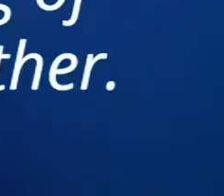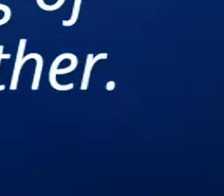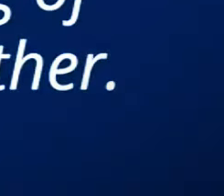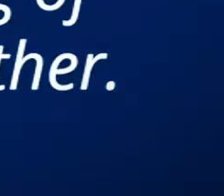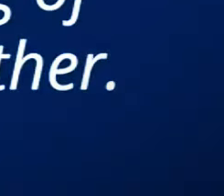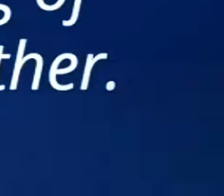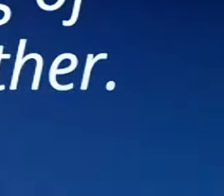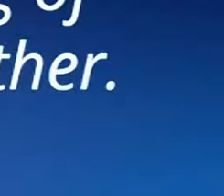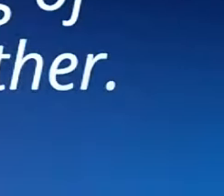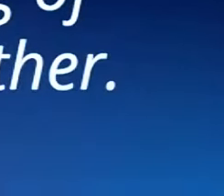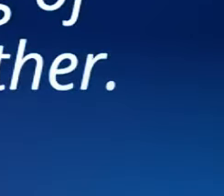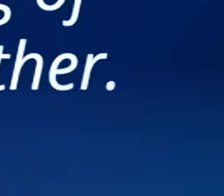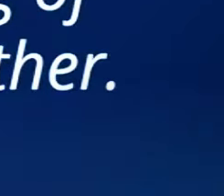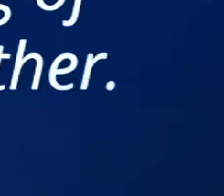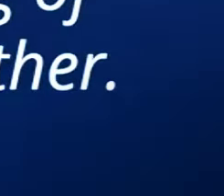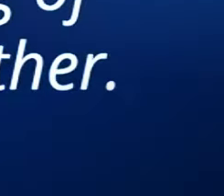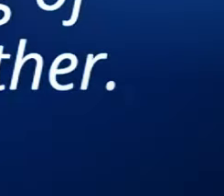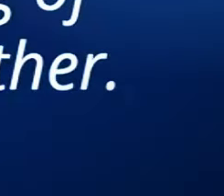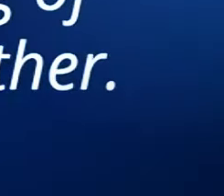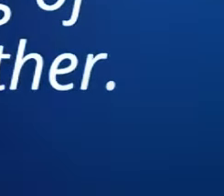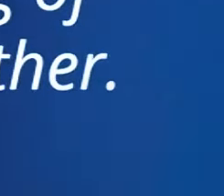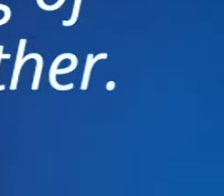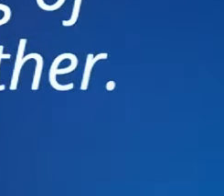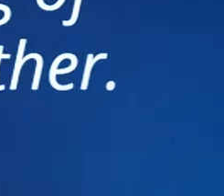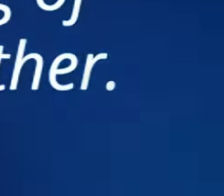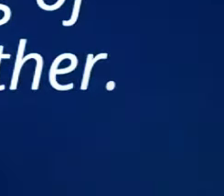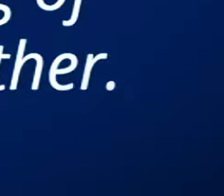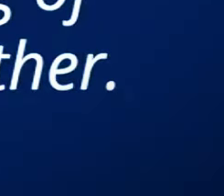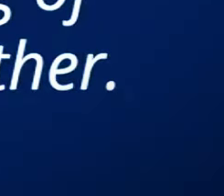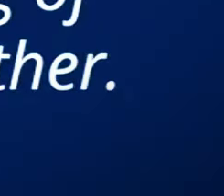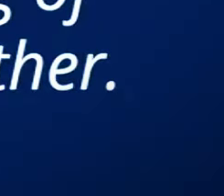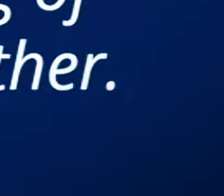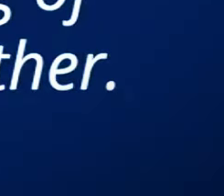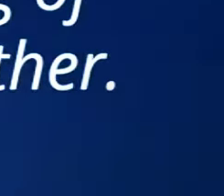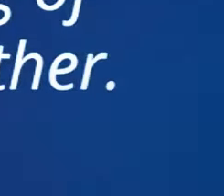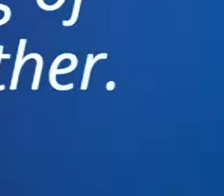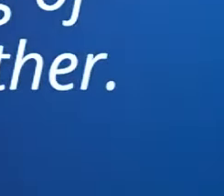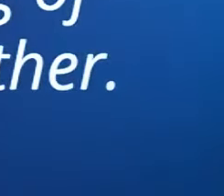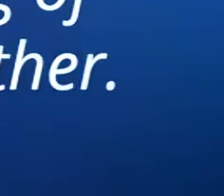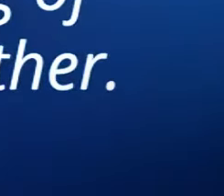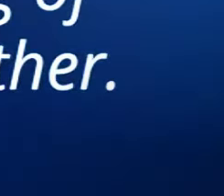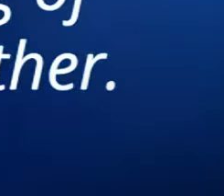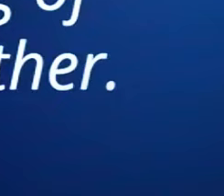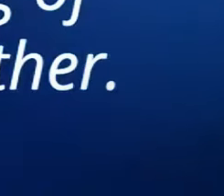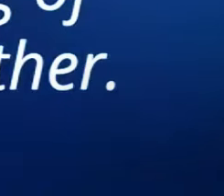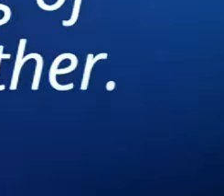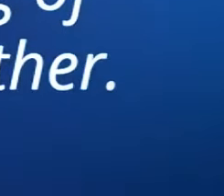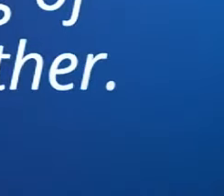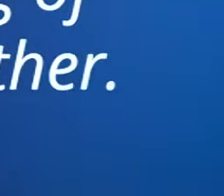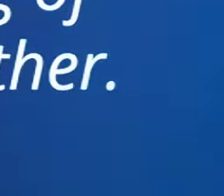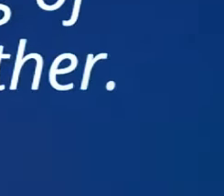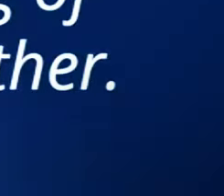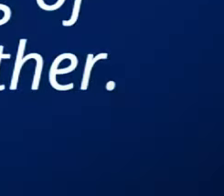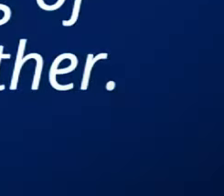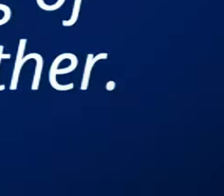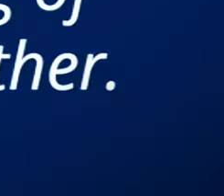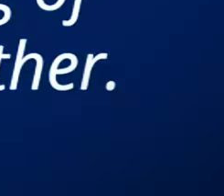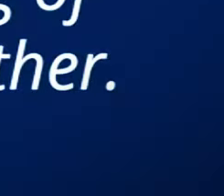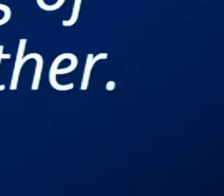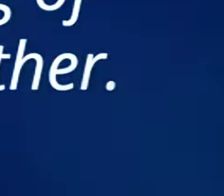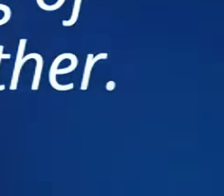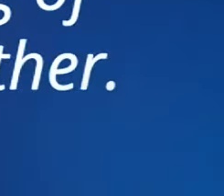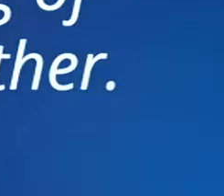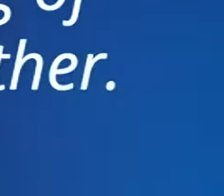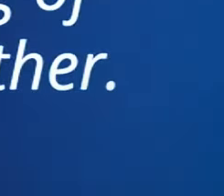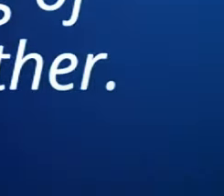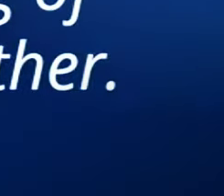See, there was something about Cain himself. You did say Cain and Cassa, not Bibi, I want to. That was wrong. Na enye. See, brothers, I don't